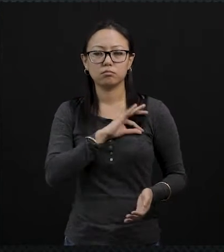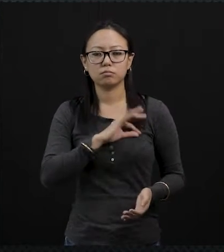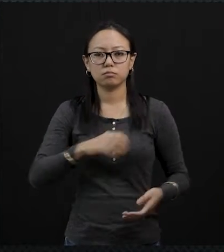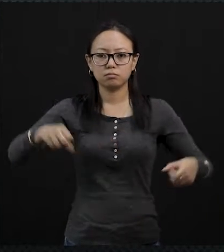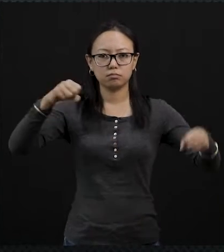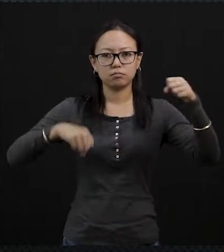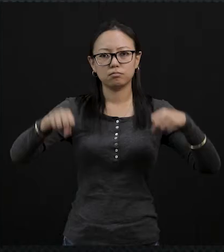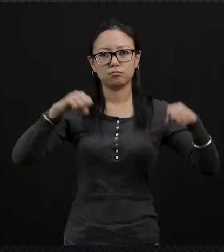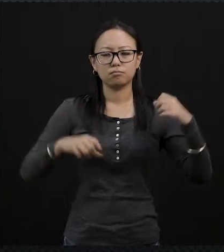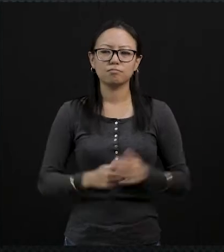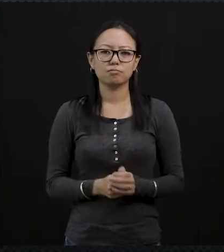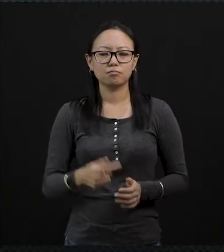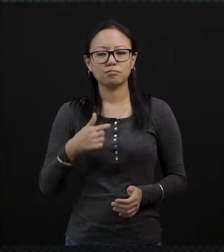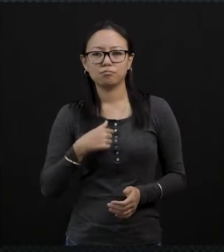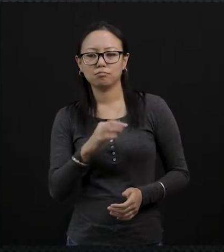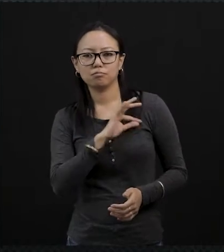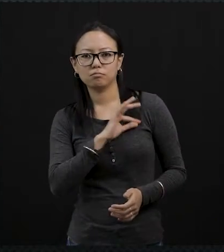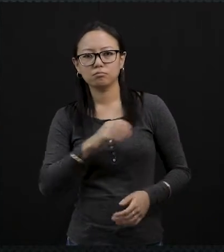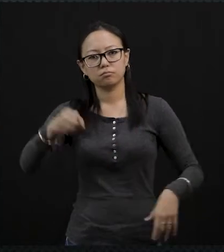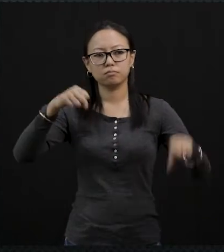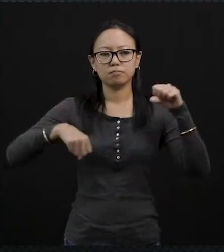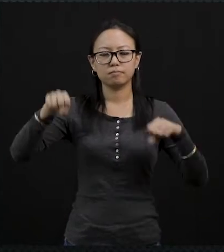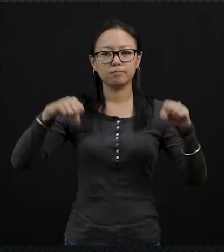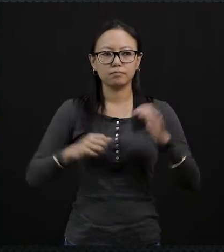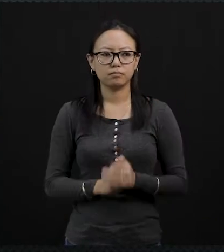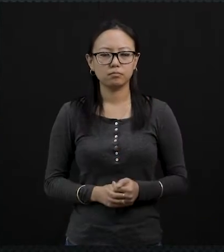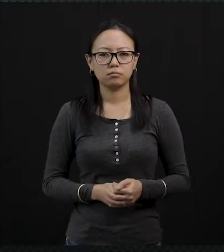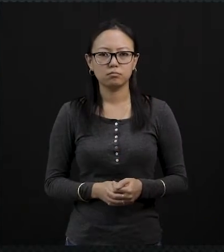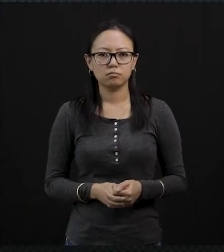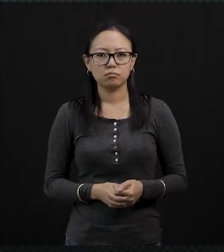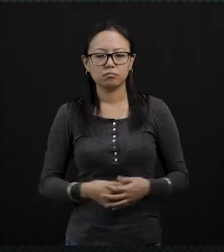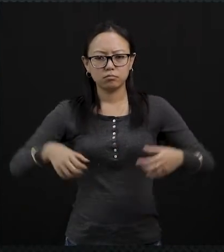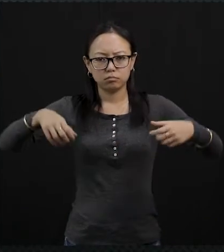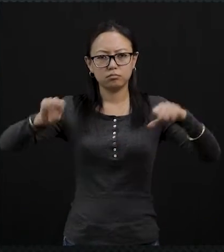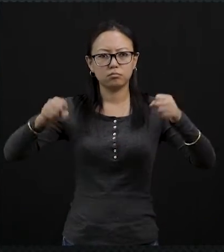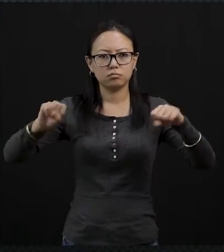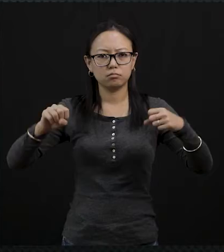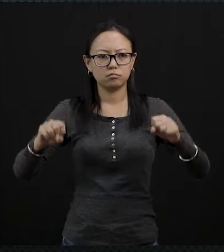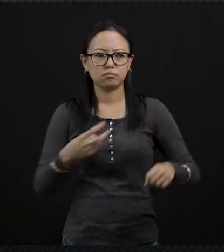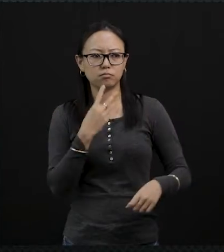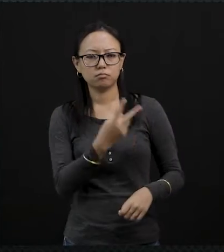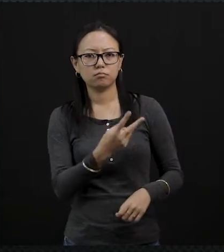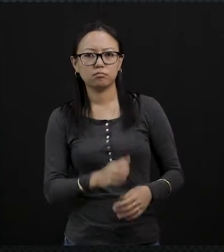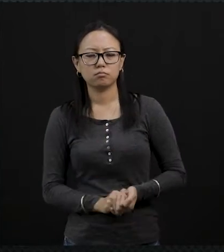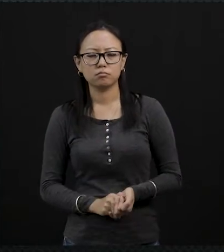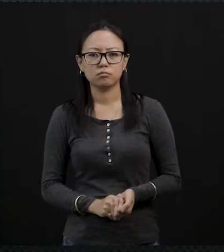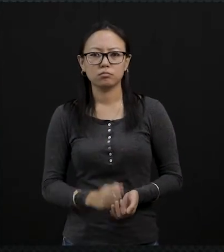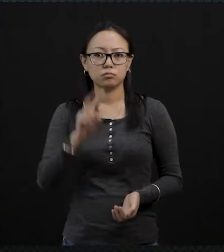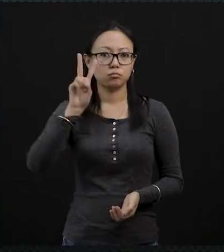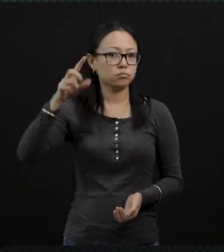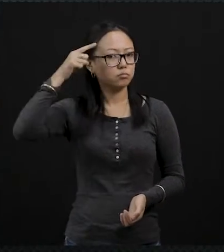bicycle. Okay, and here we have a scooter, okay? A scooter. It's a